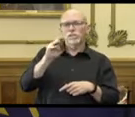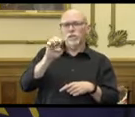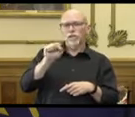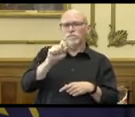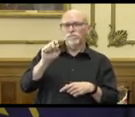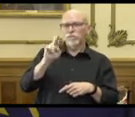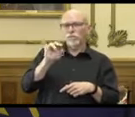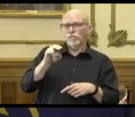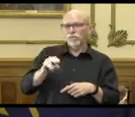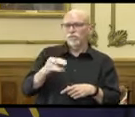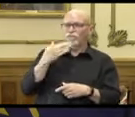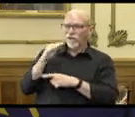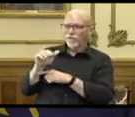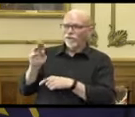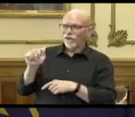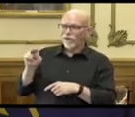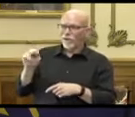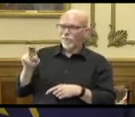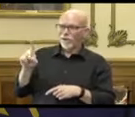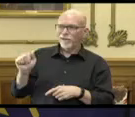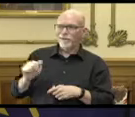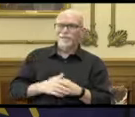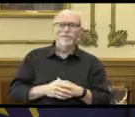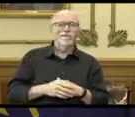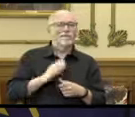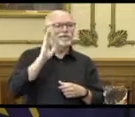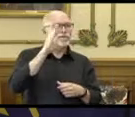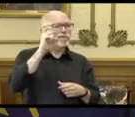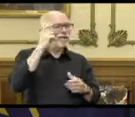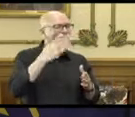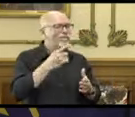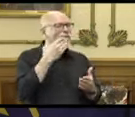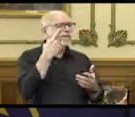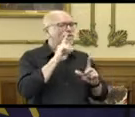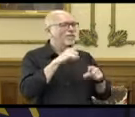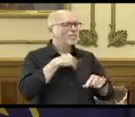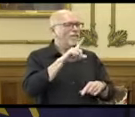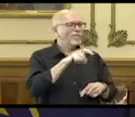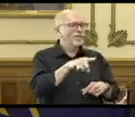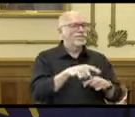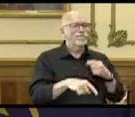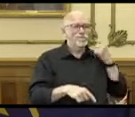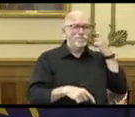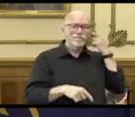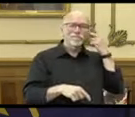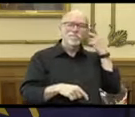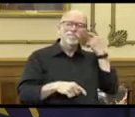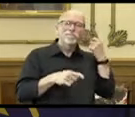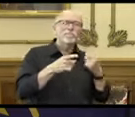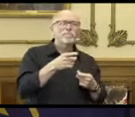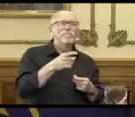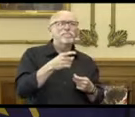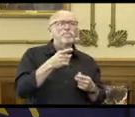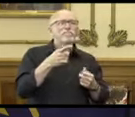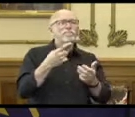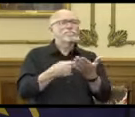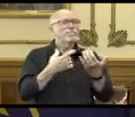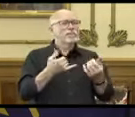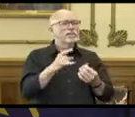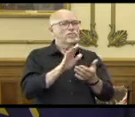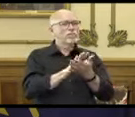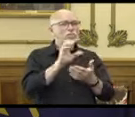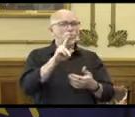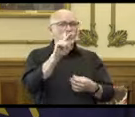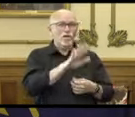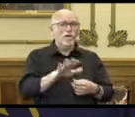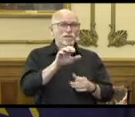Good afternoon, Amanda. Hi, Governor. Thanks for taking my question. Sure. As discussed today, school corporations